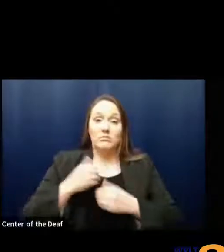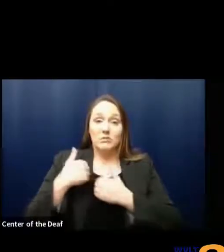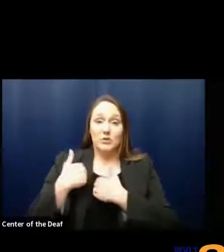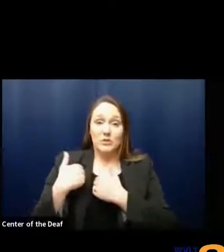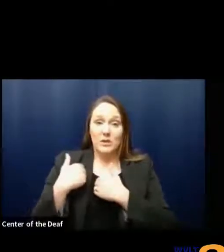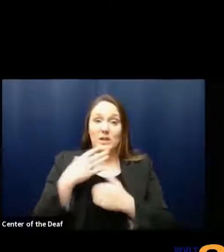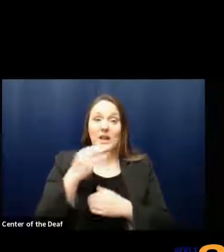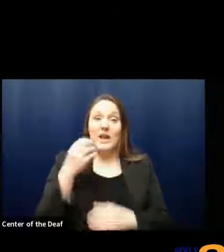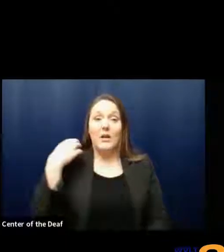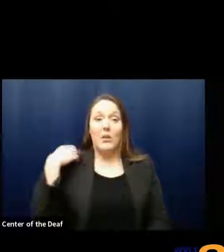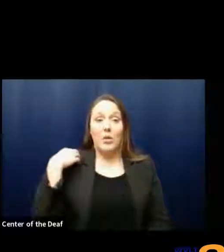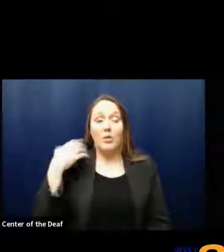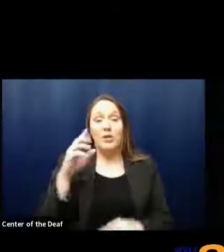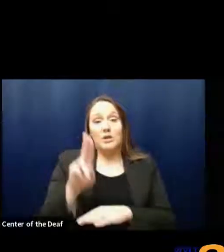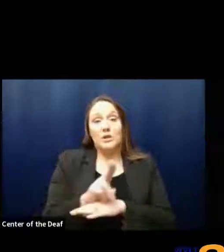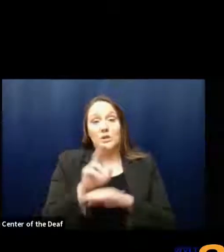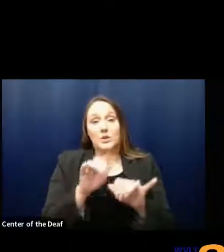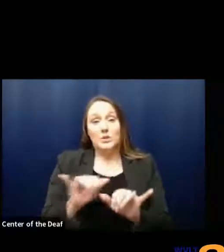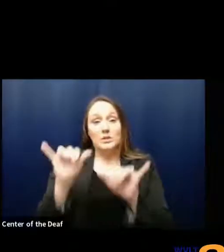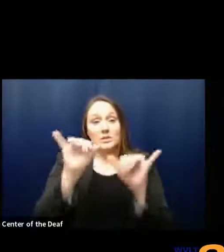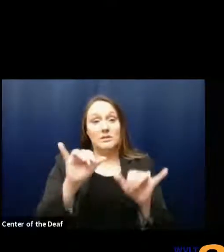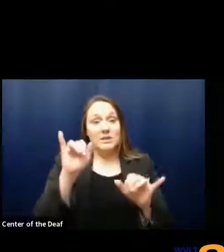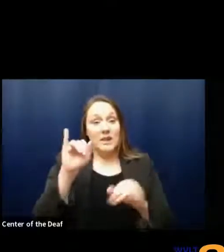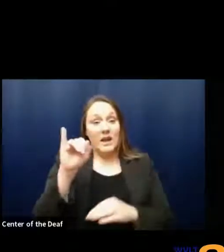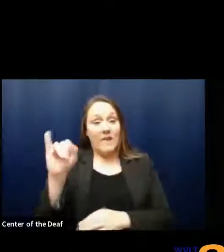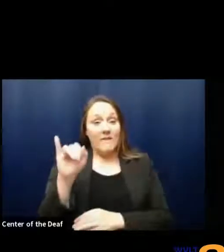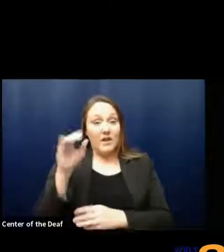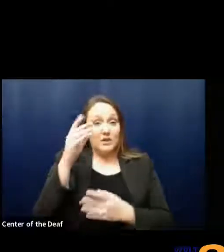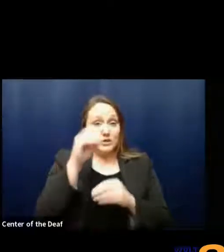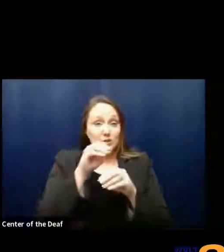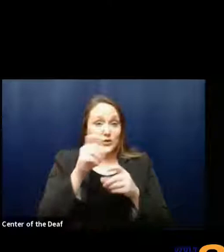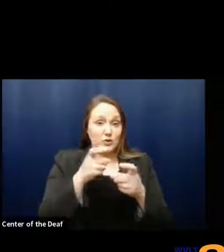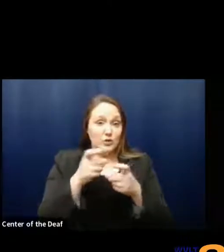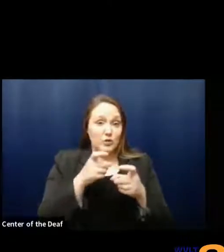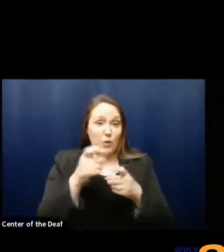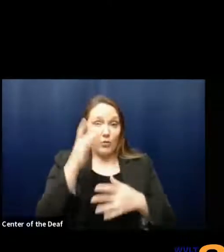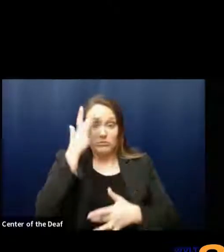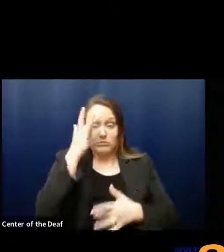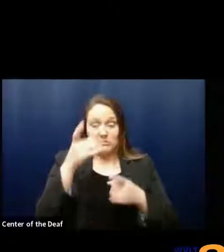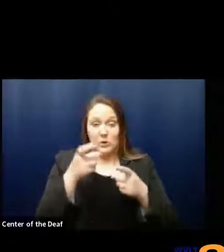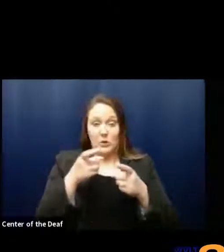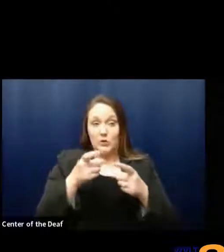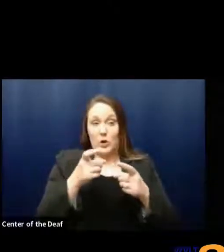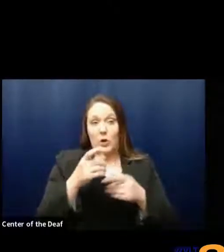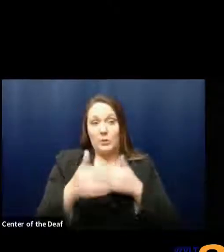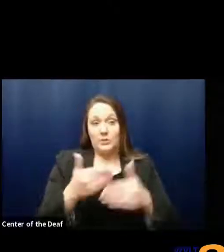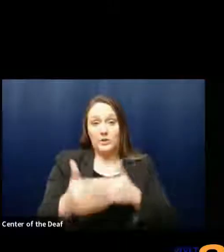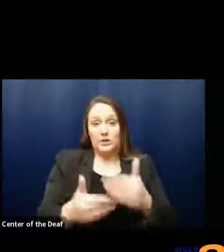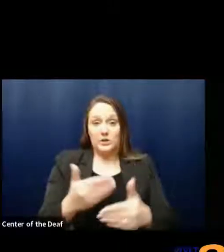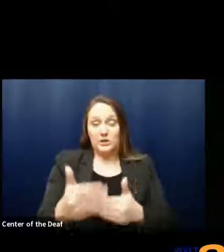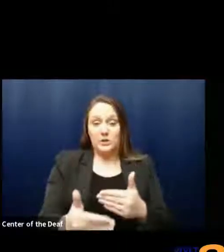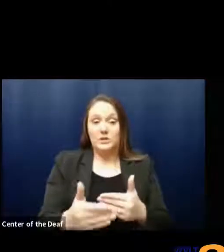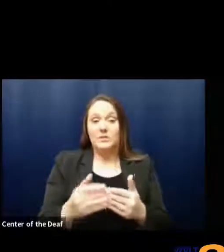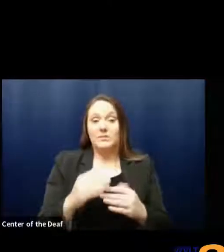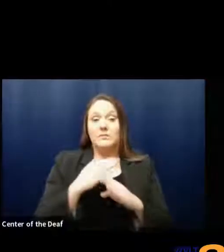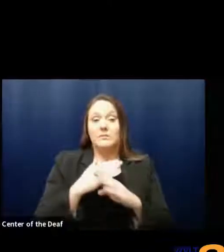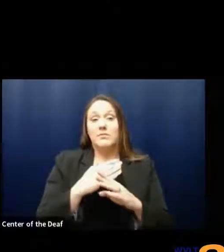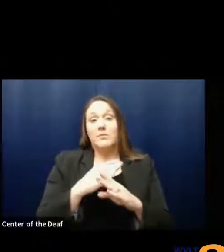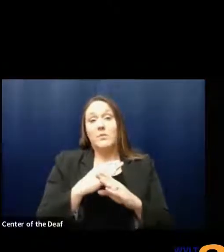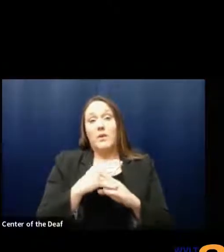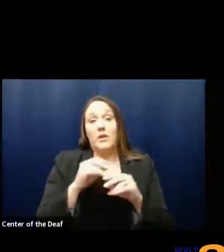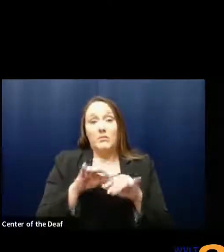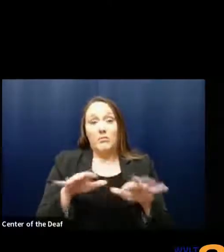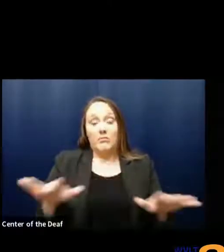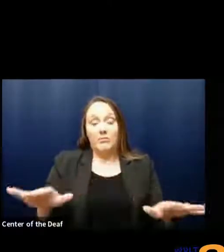their standard infection control procedures to implement proper safety precautions, similar to how you do